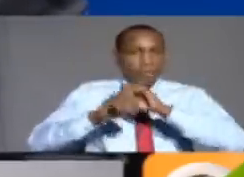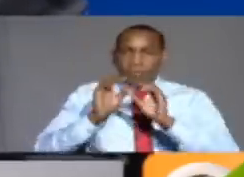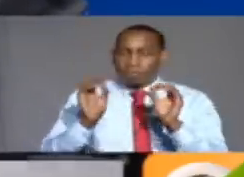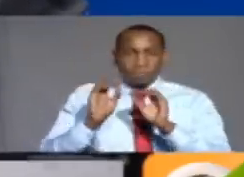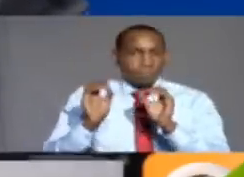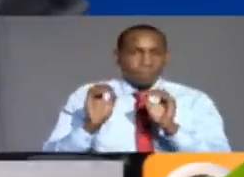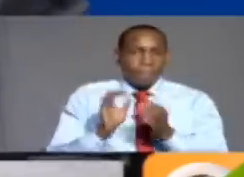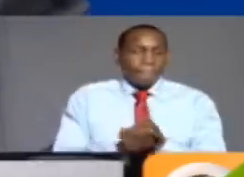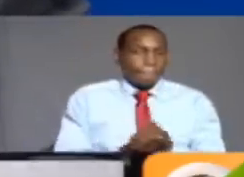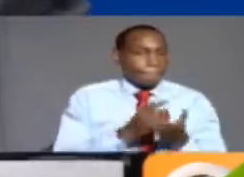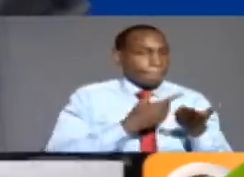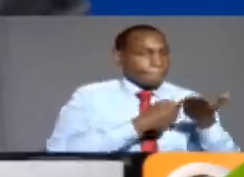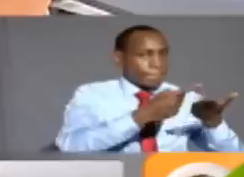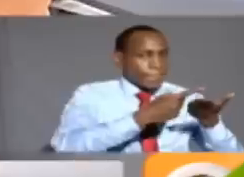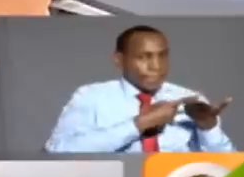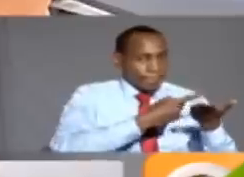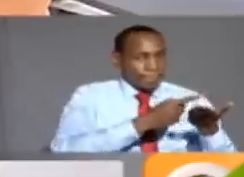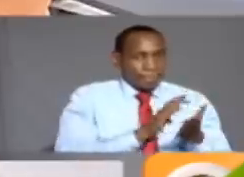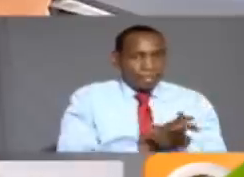president doing that. It's fine. I mean,